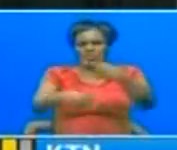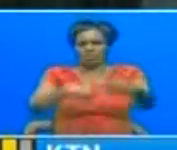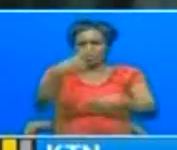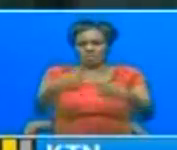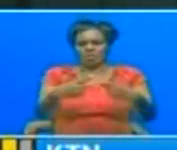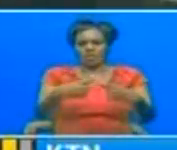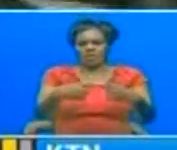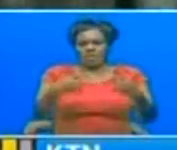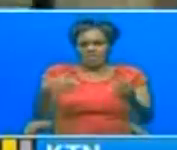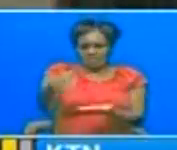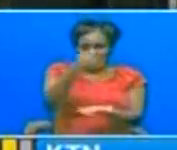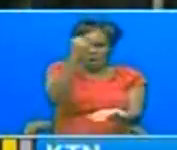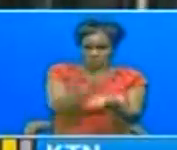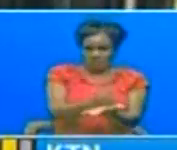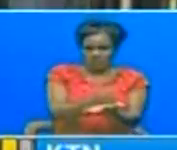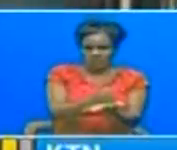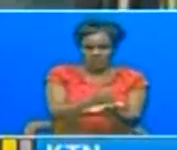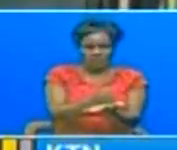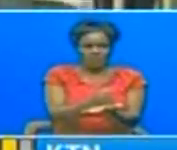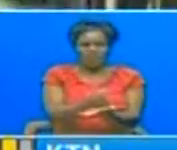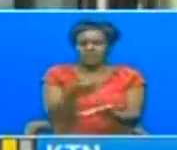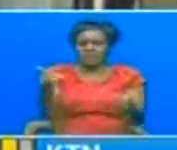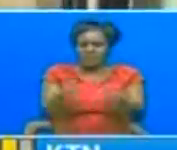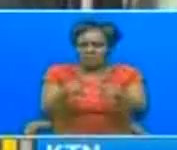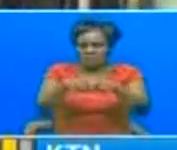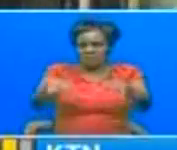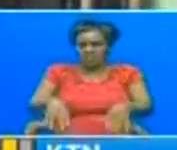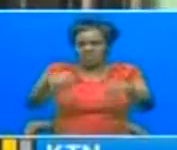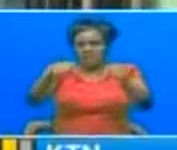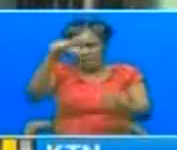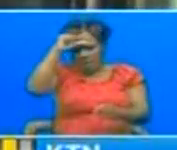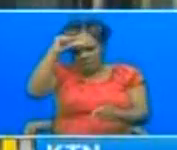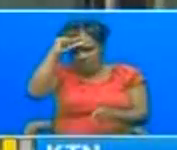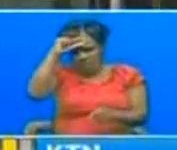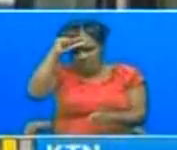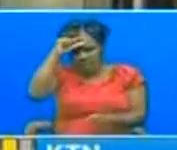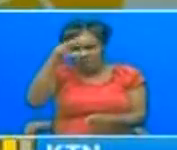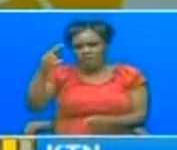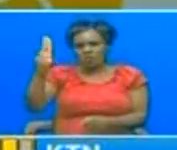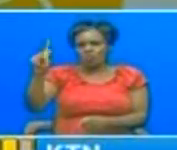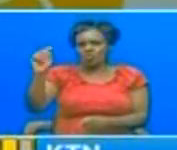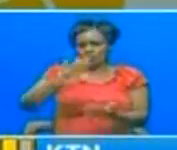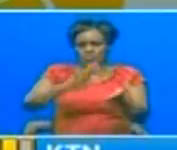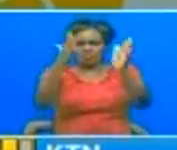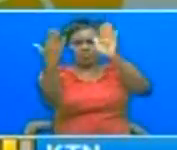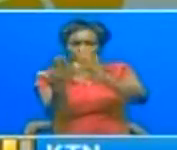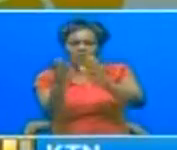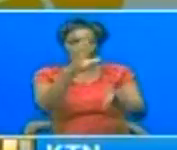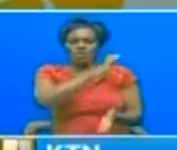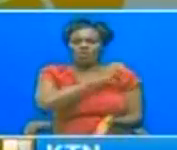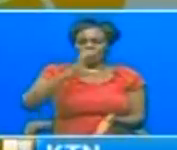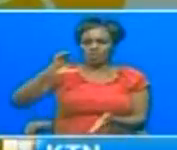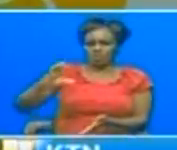At the Integrity Center, it was Bomet Governor and Chair of the Governor's Council, Isaac Ruto's turn to appear before the Ethics